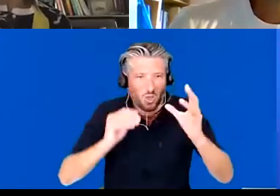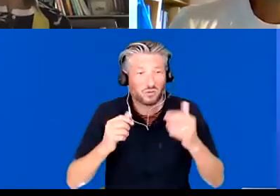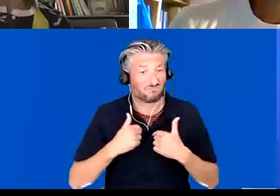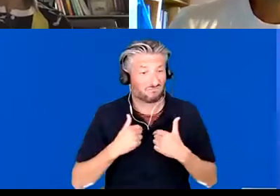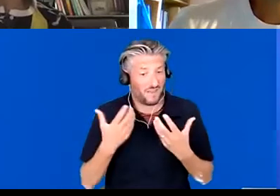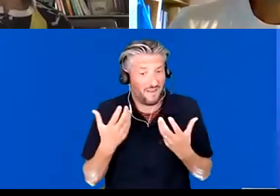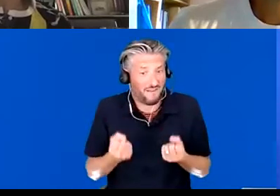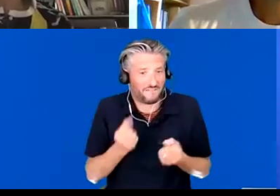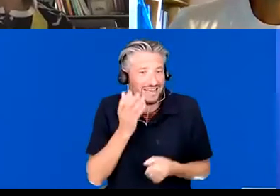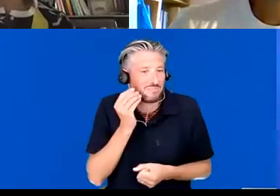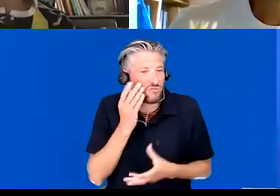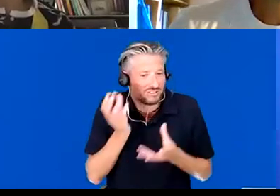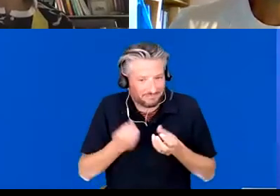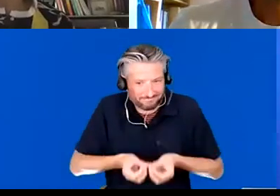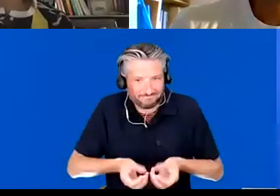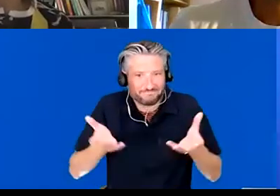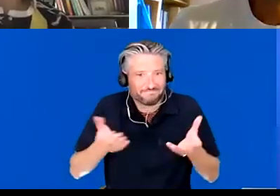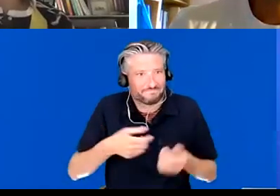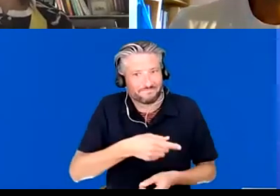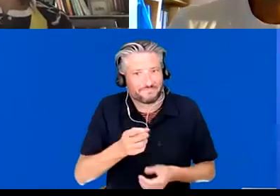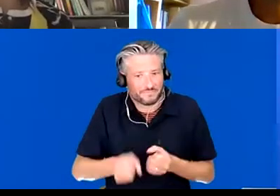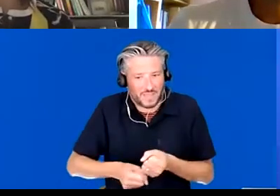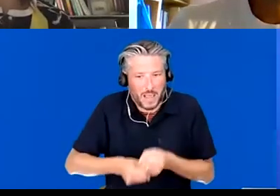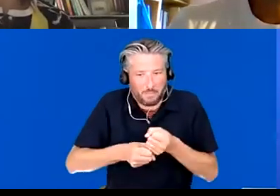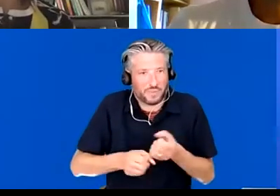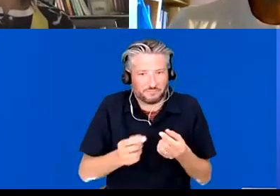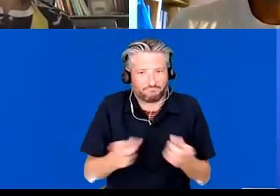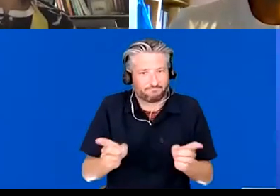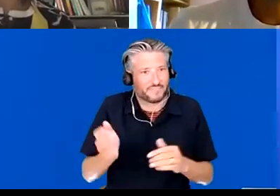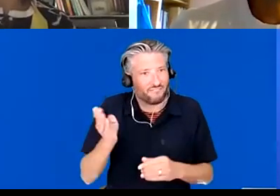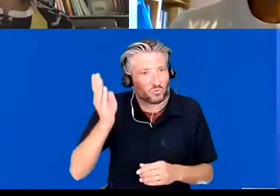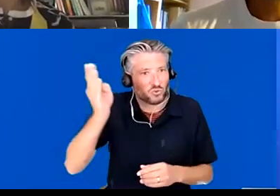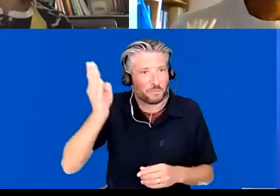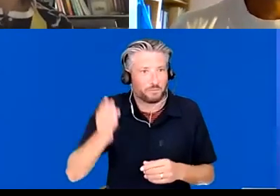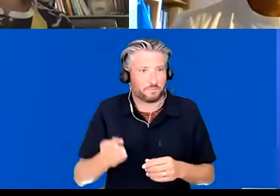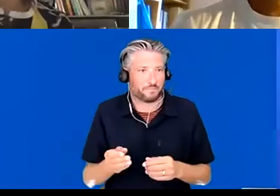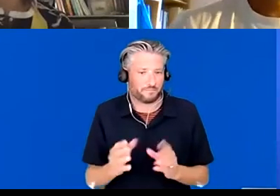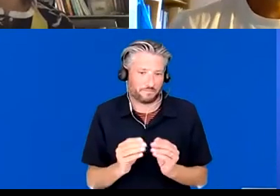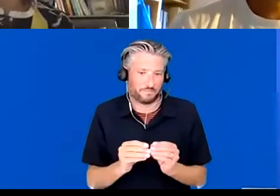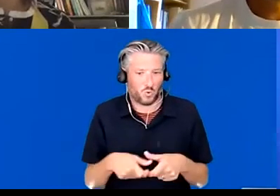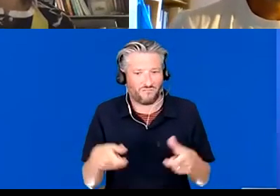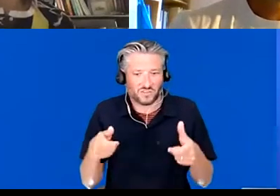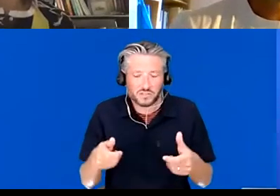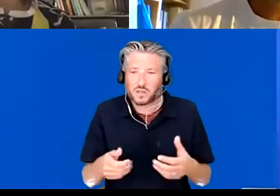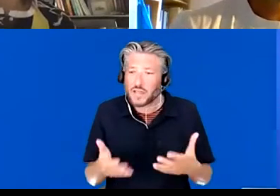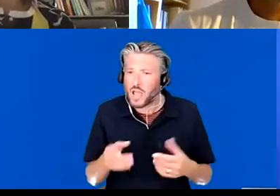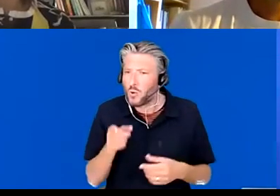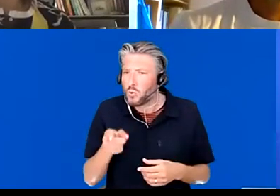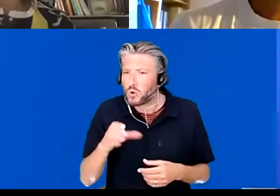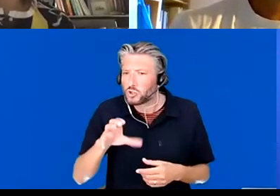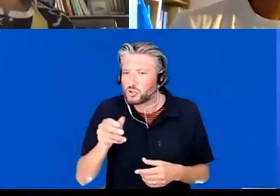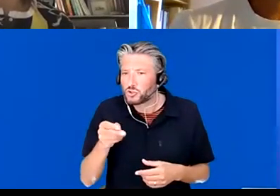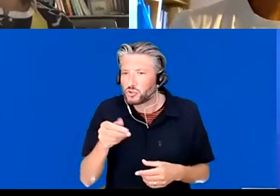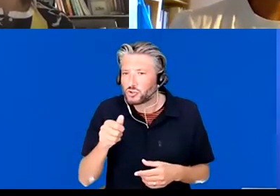It's good to hear. Charlotte? Yeah, I mean, a couple of things. I think one is it's difficult in a way to take away the feedback from